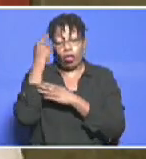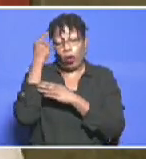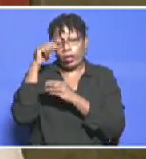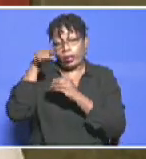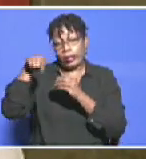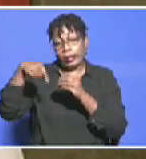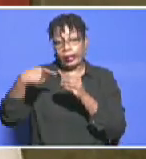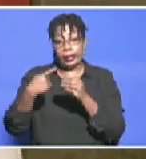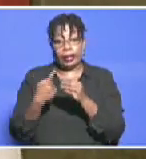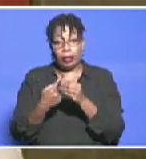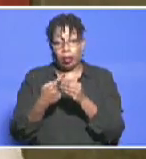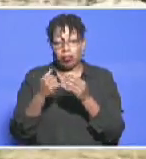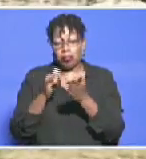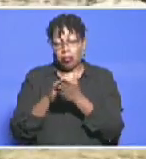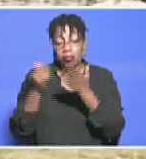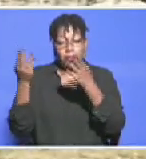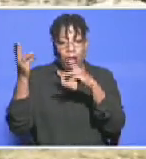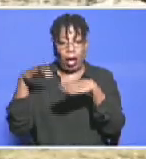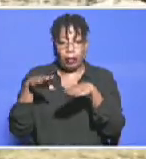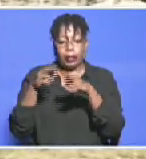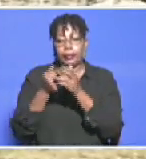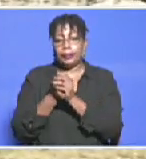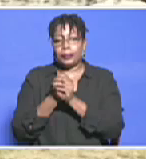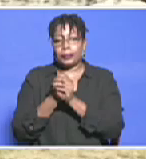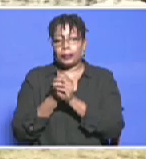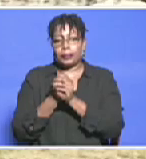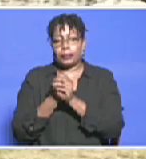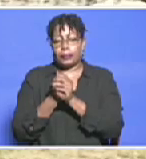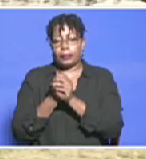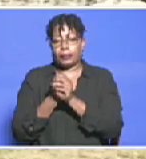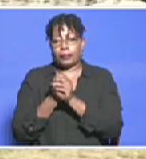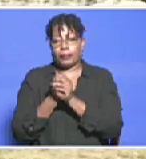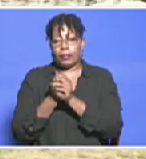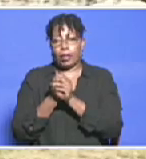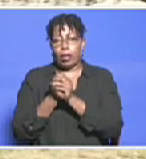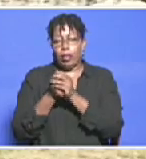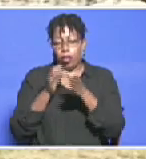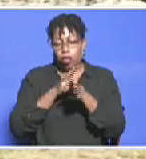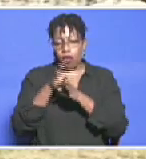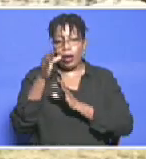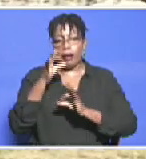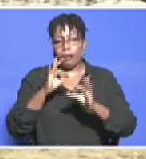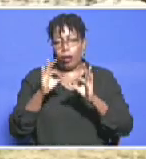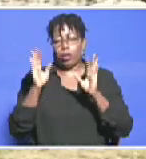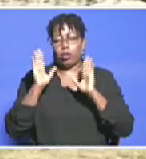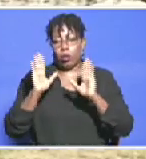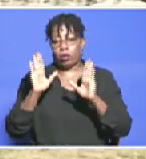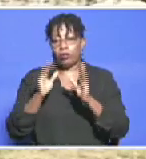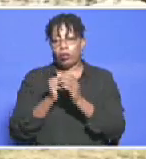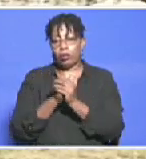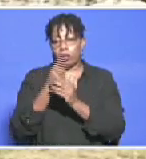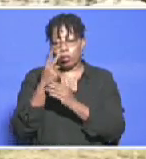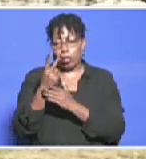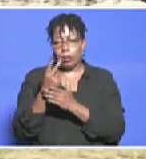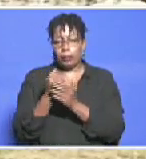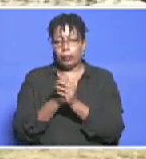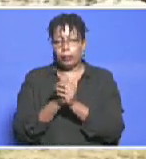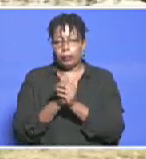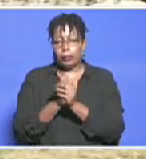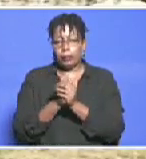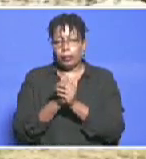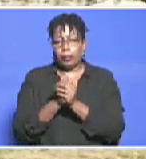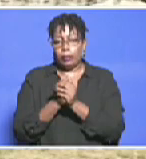was happening. Career fair was great. It was really good to see both graduates. They came